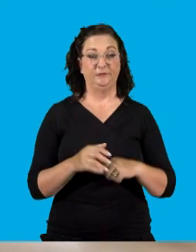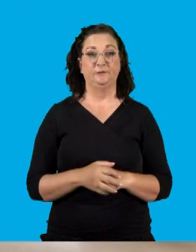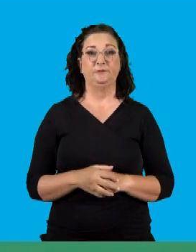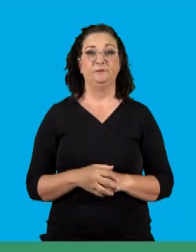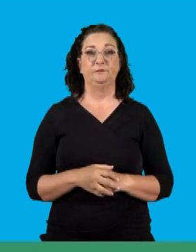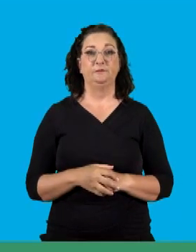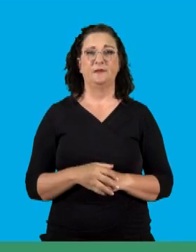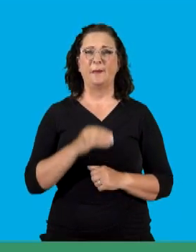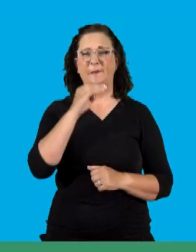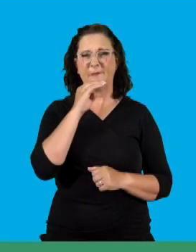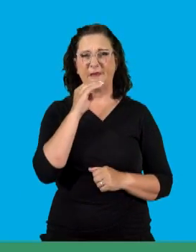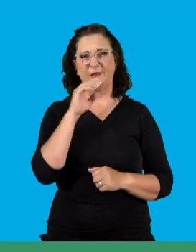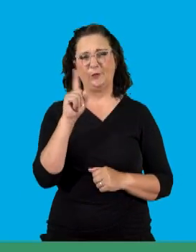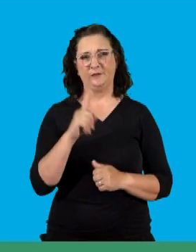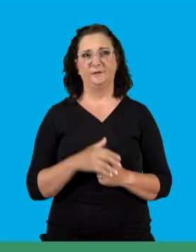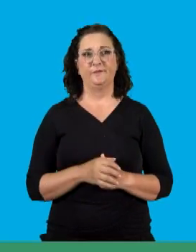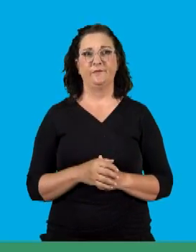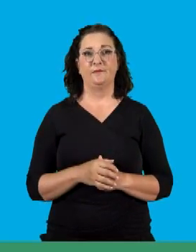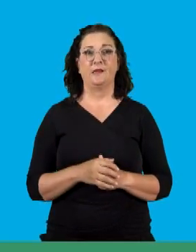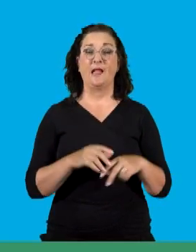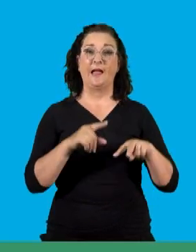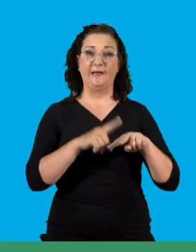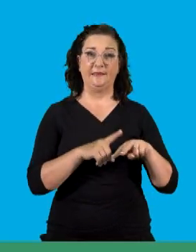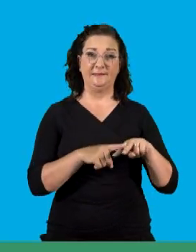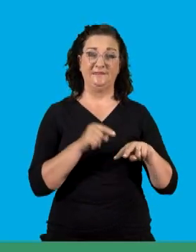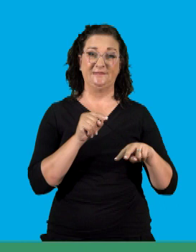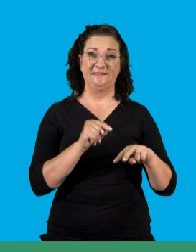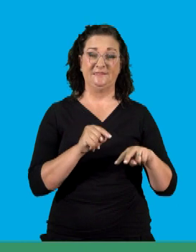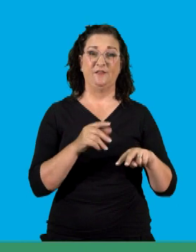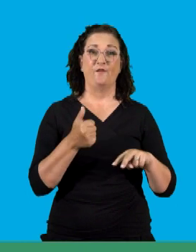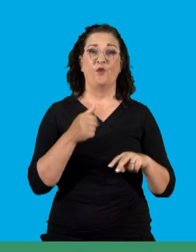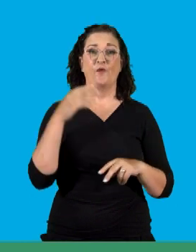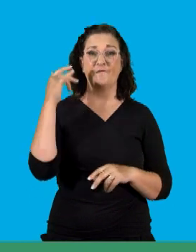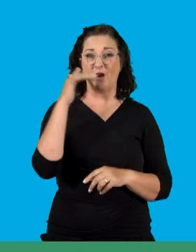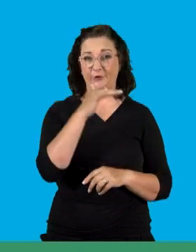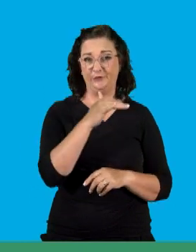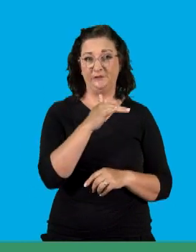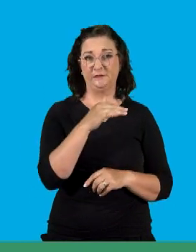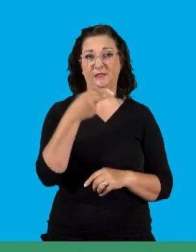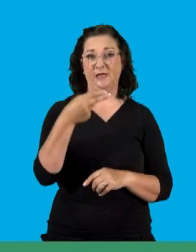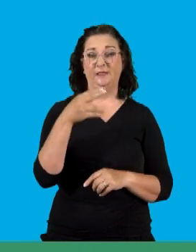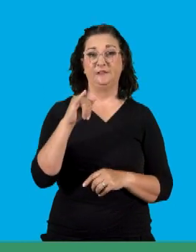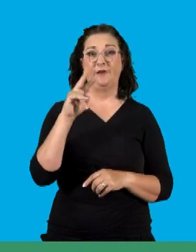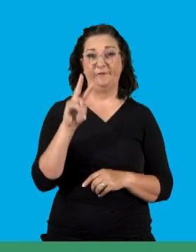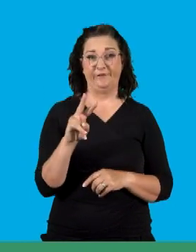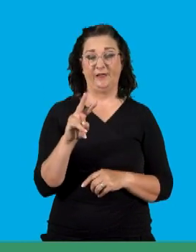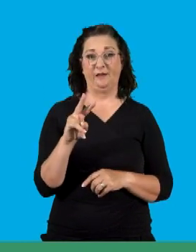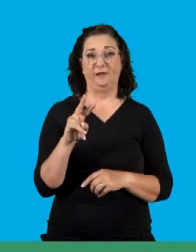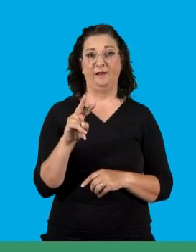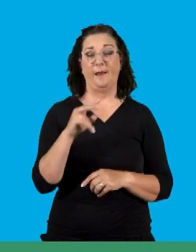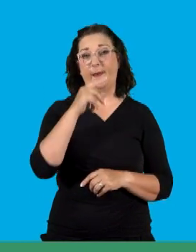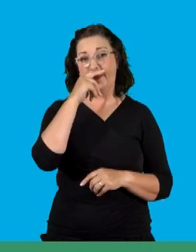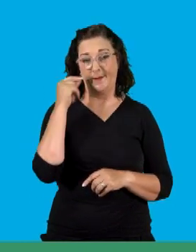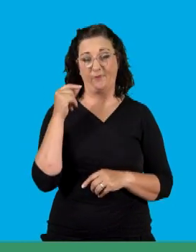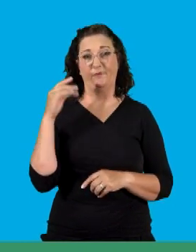of HIV or AIDS. AIDS is a disease caused by the virus called HIV.